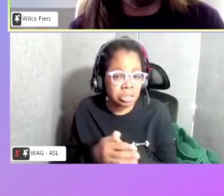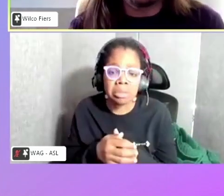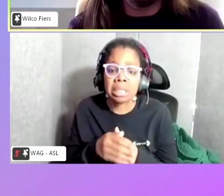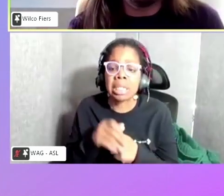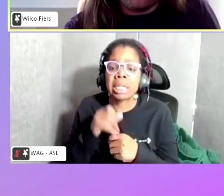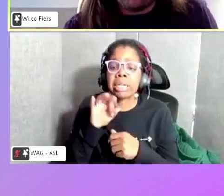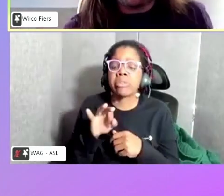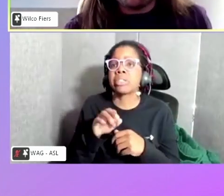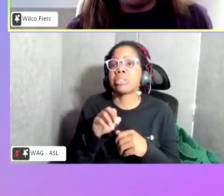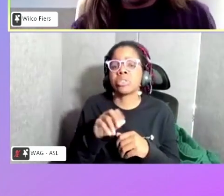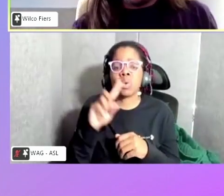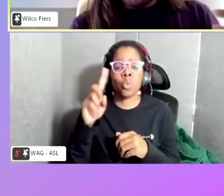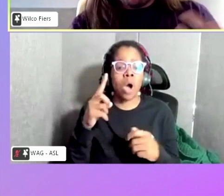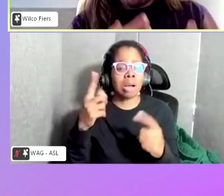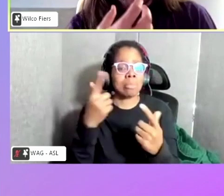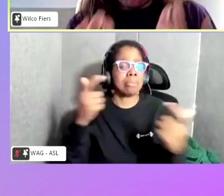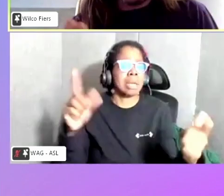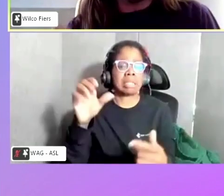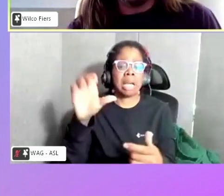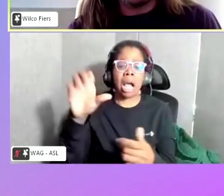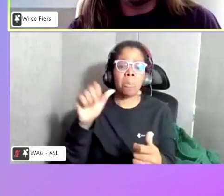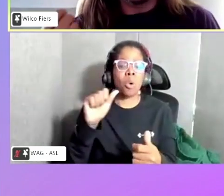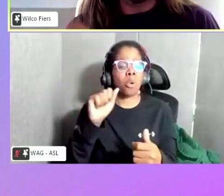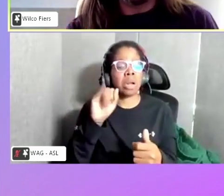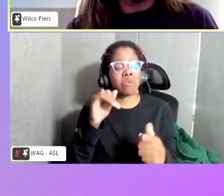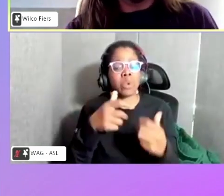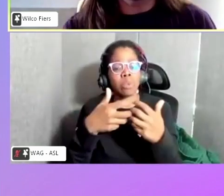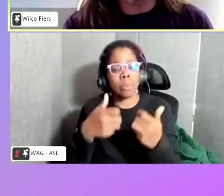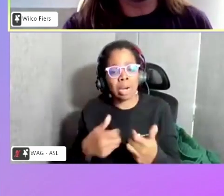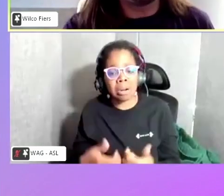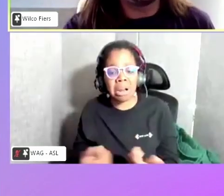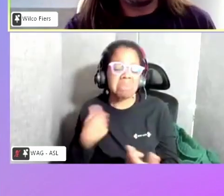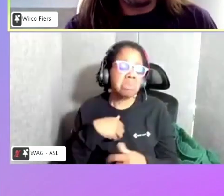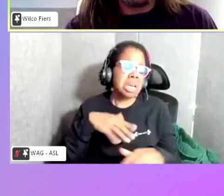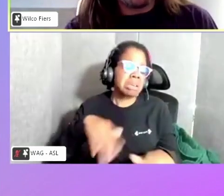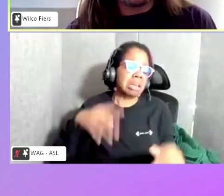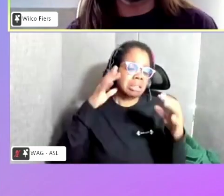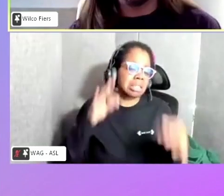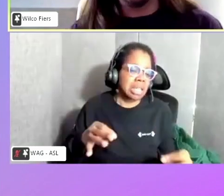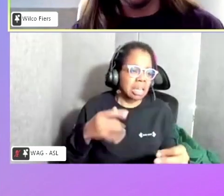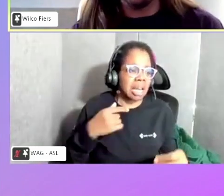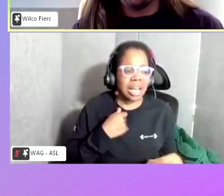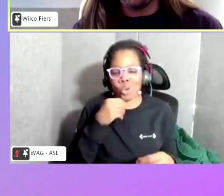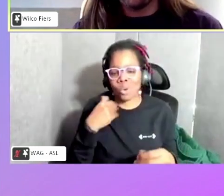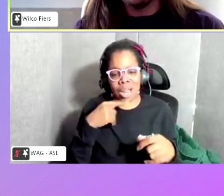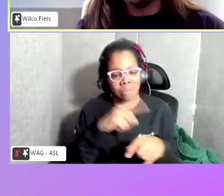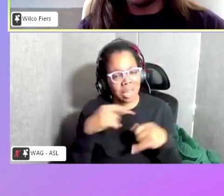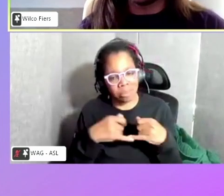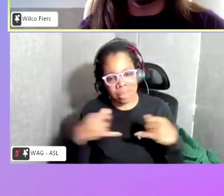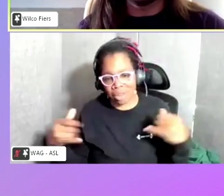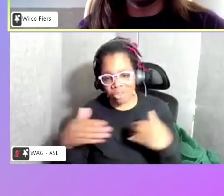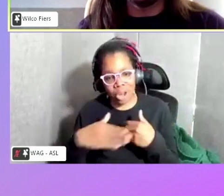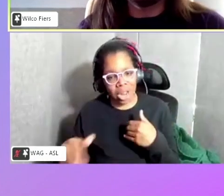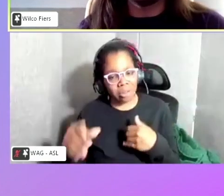it's one big document, whether or not we break it up in certain ways, that is yet to be decided. So I don't have a timeline for